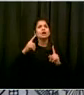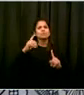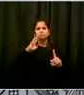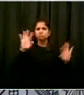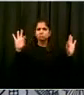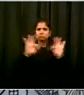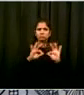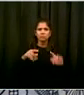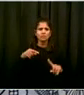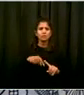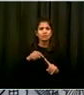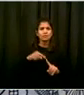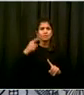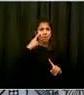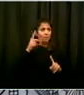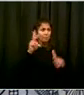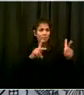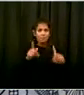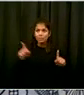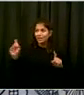communities. And that's what this will achieve.